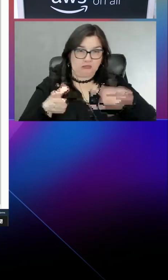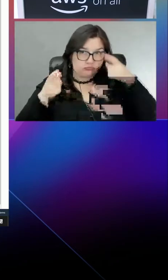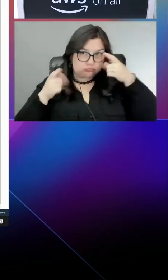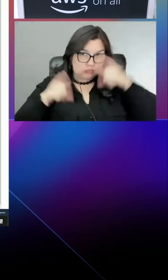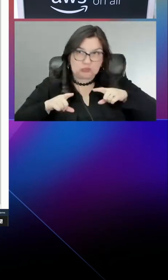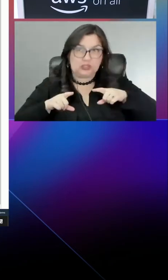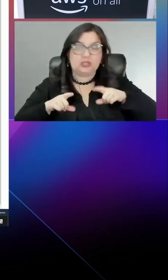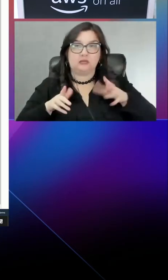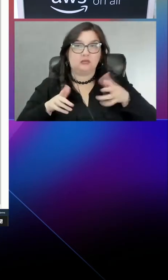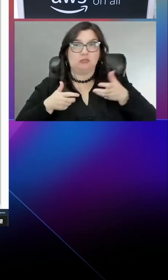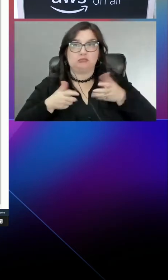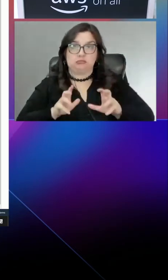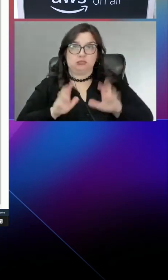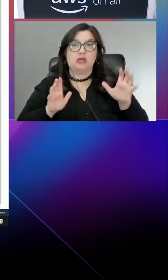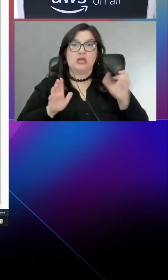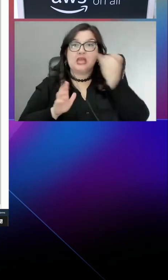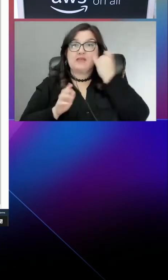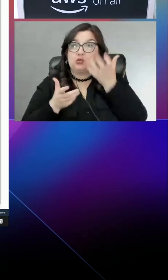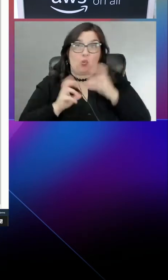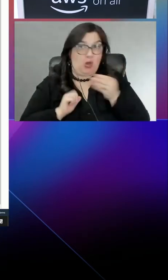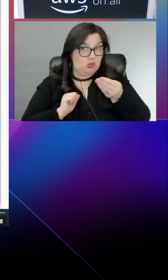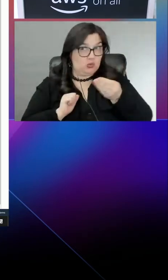for training the models, you don't have to.